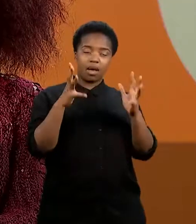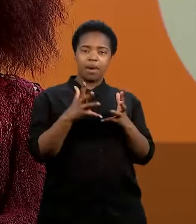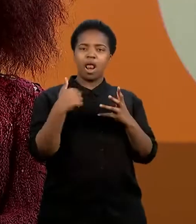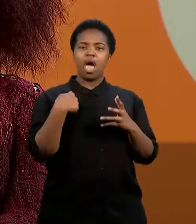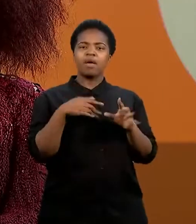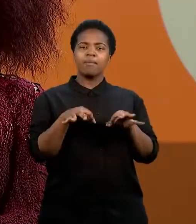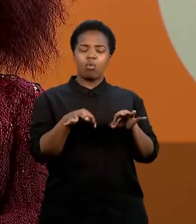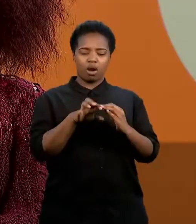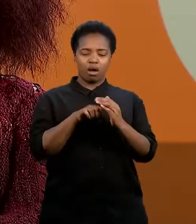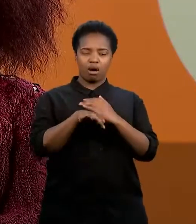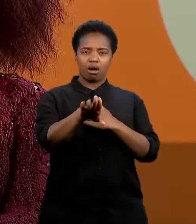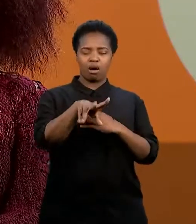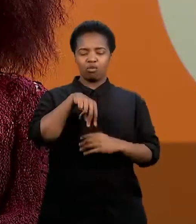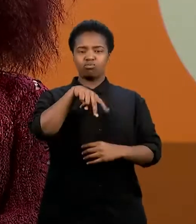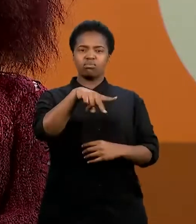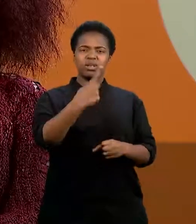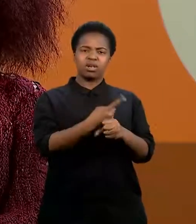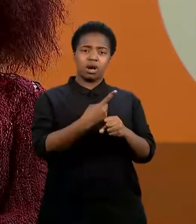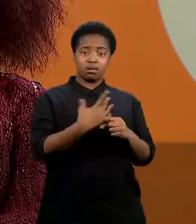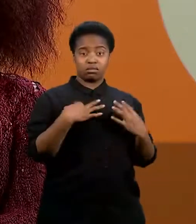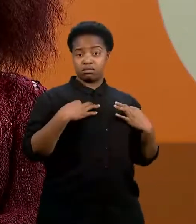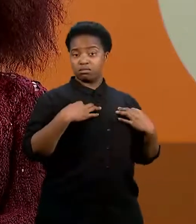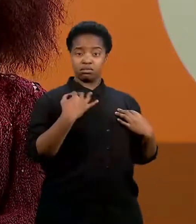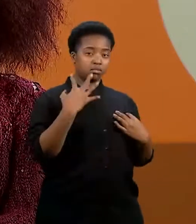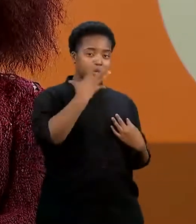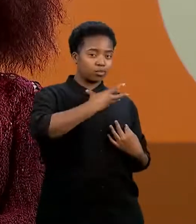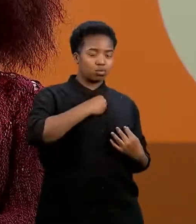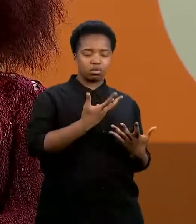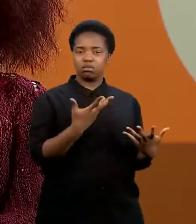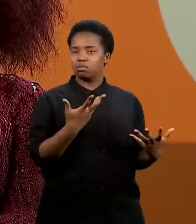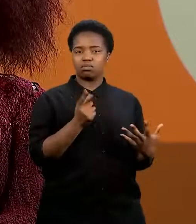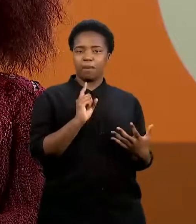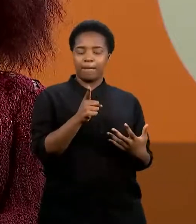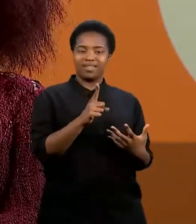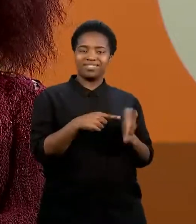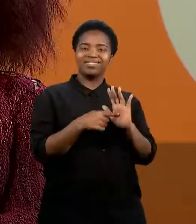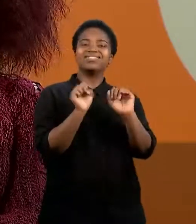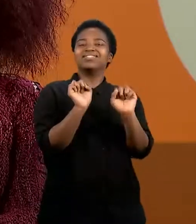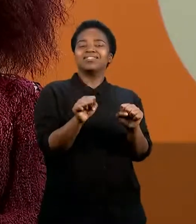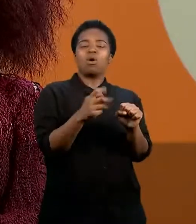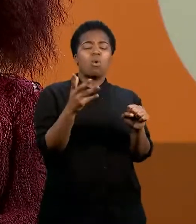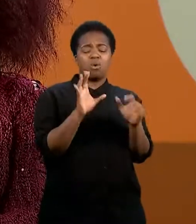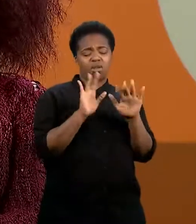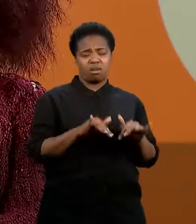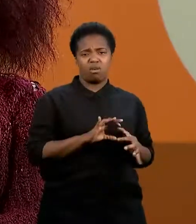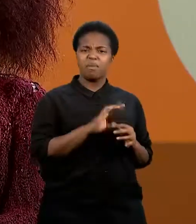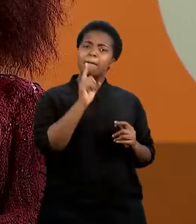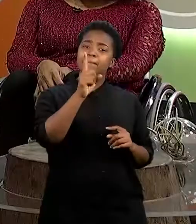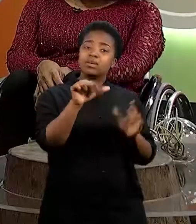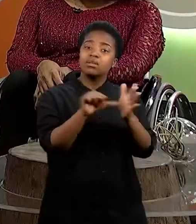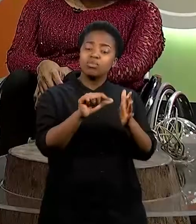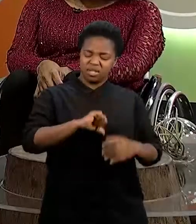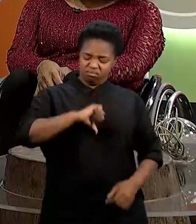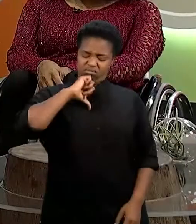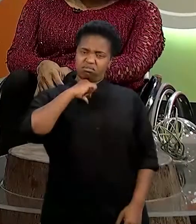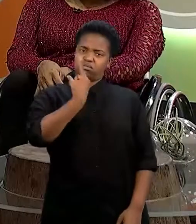out into the world, like every morning when you leave your house, you need to show up or stay home. Like how old are you, must be proud of yourself.